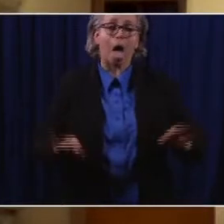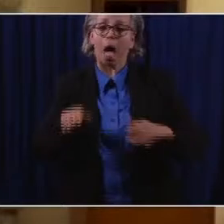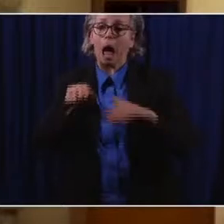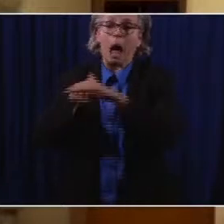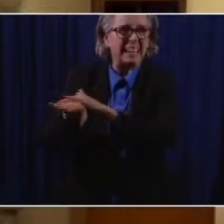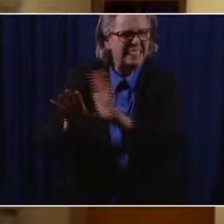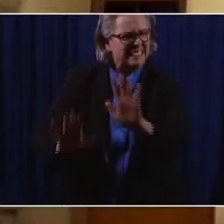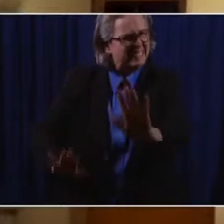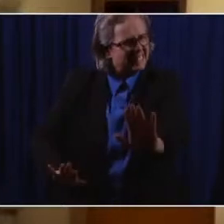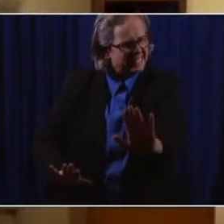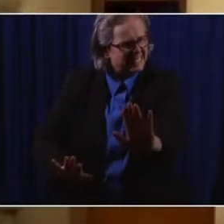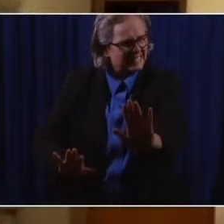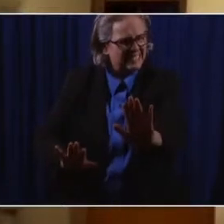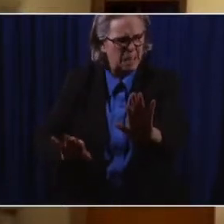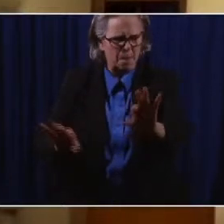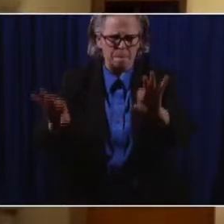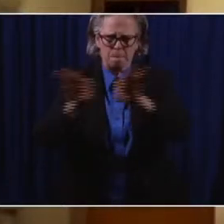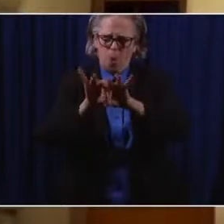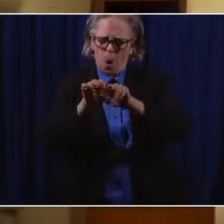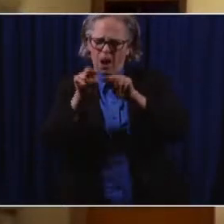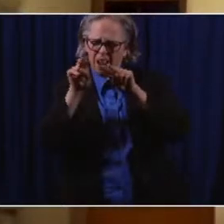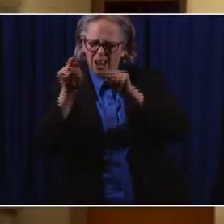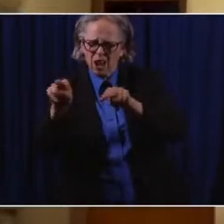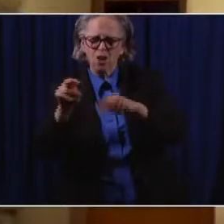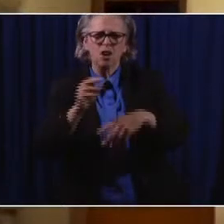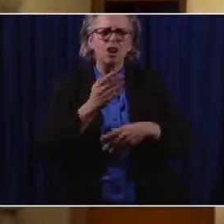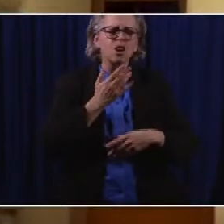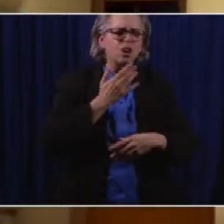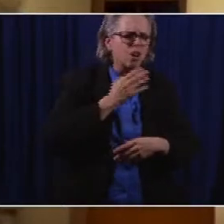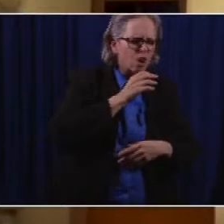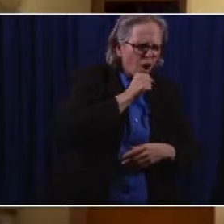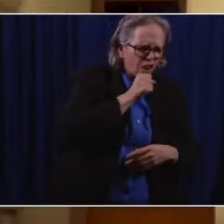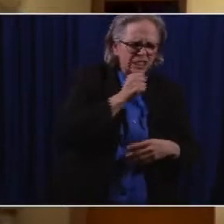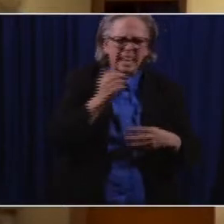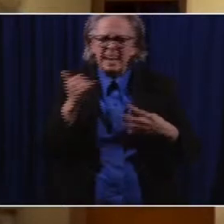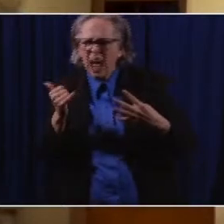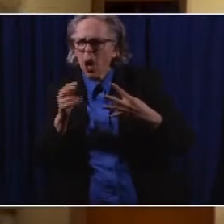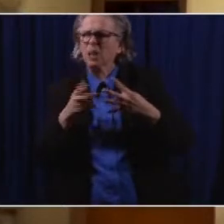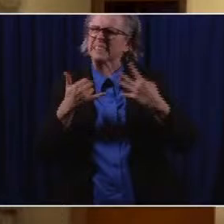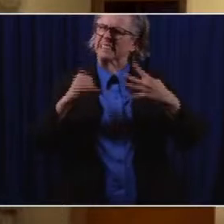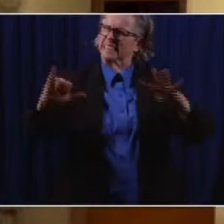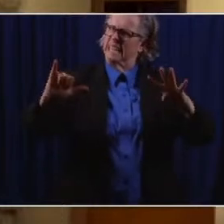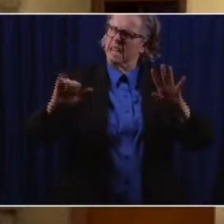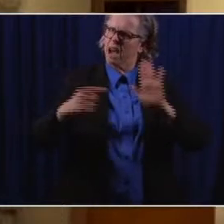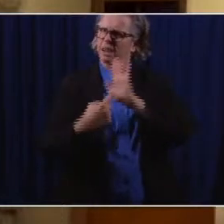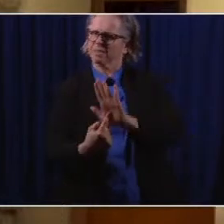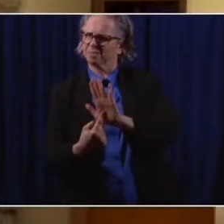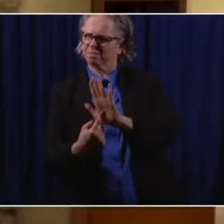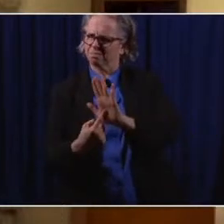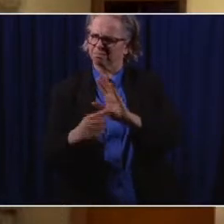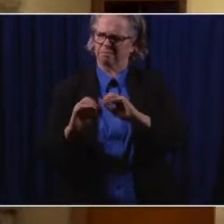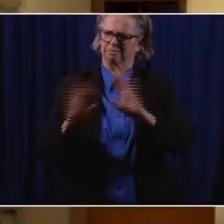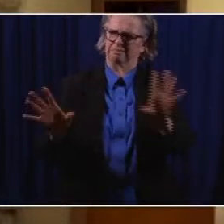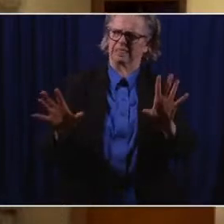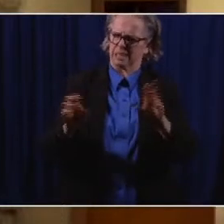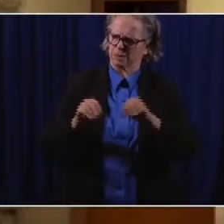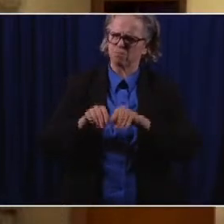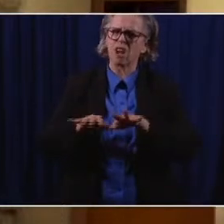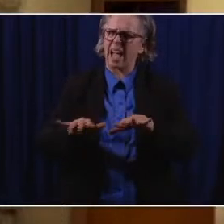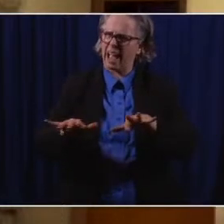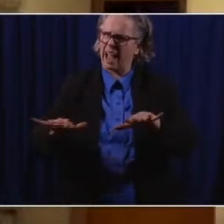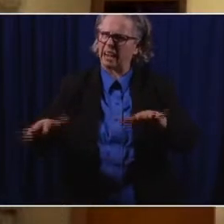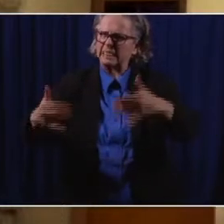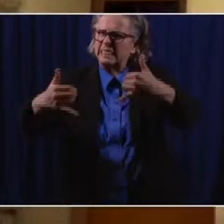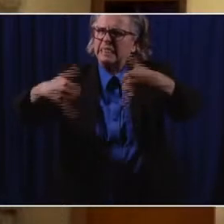counties are the ones that you have something else, that they're at either a